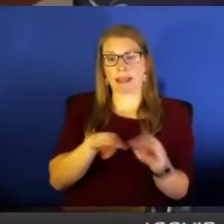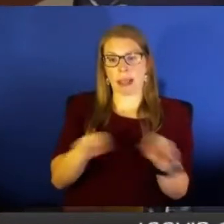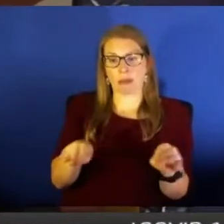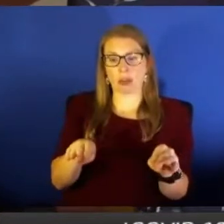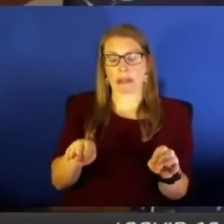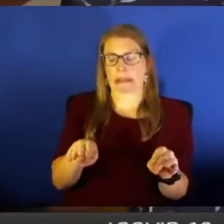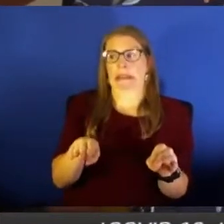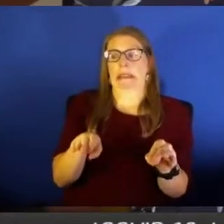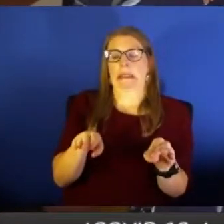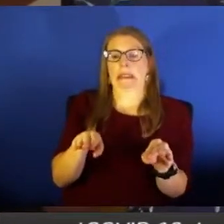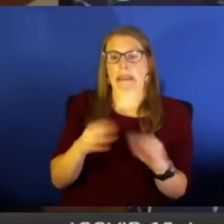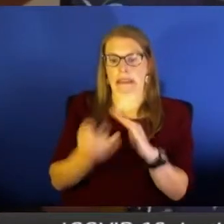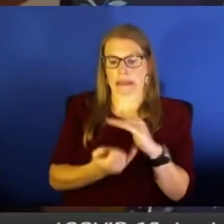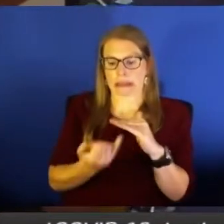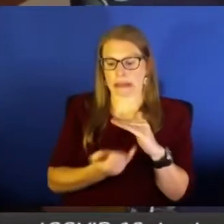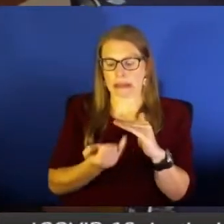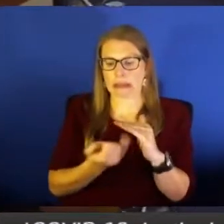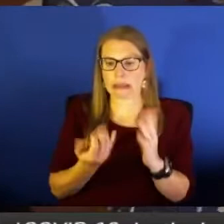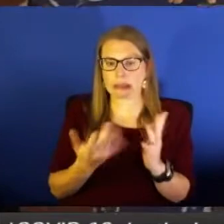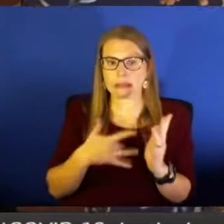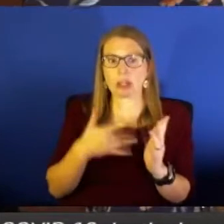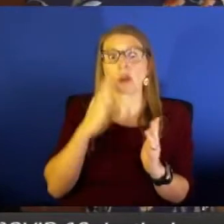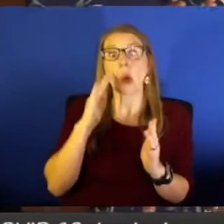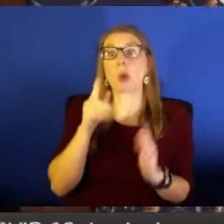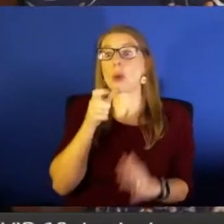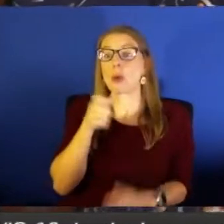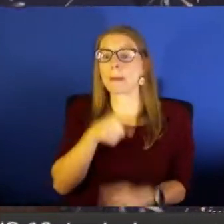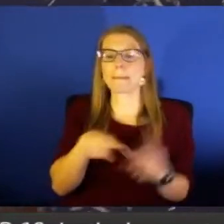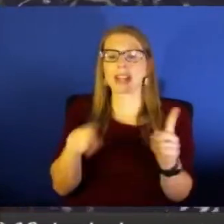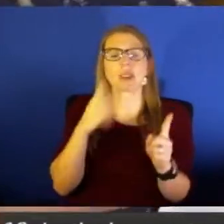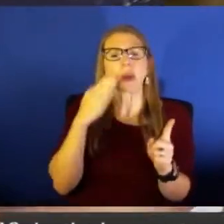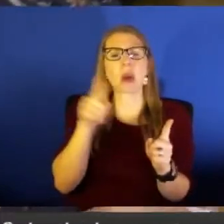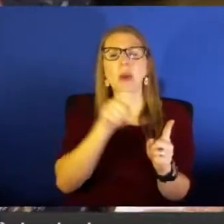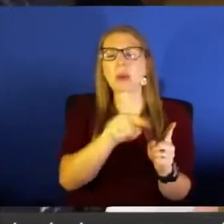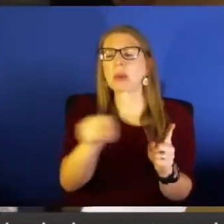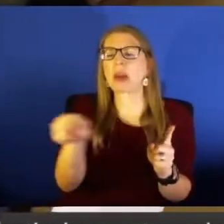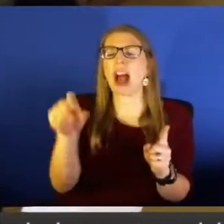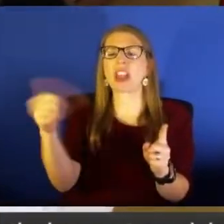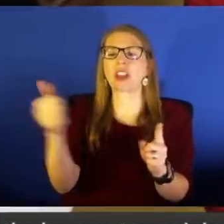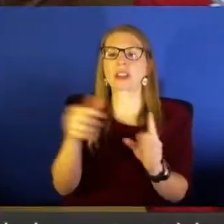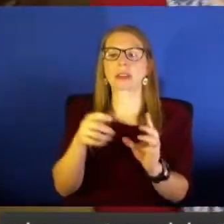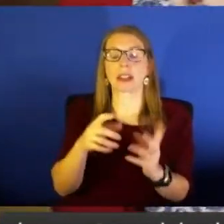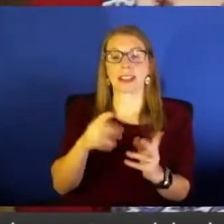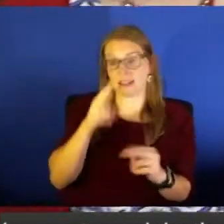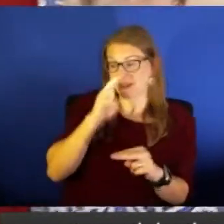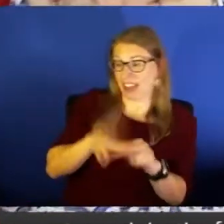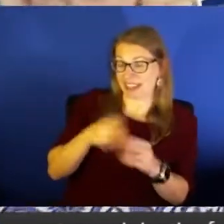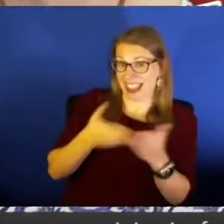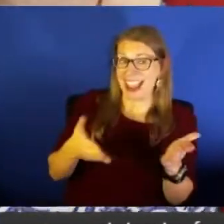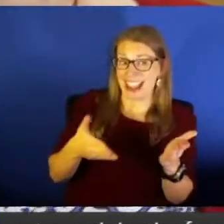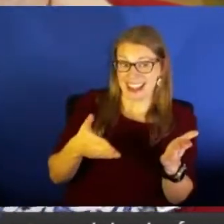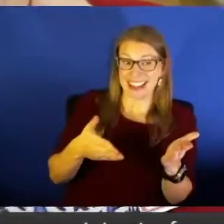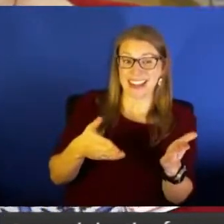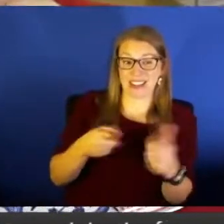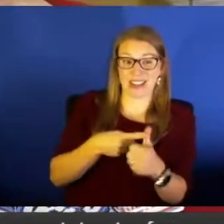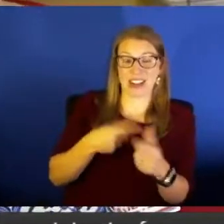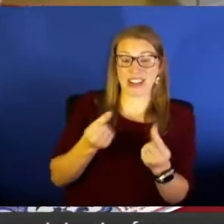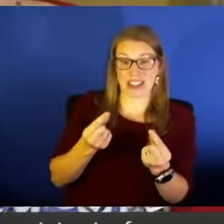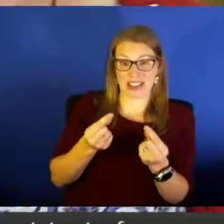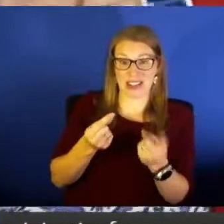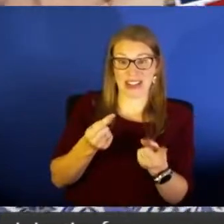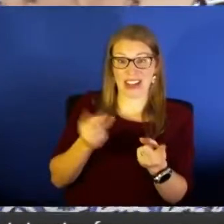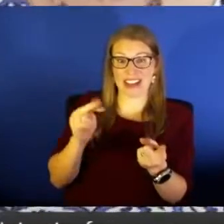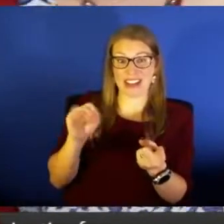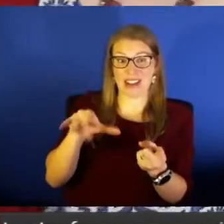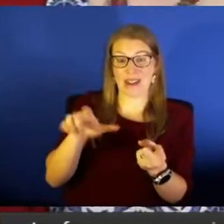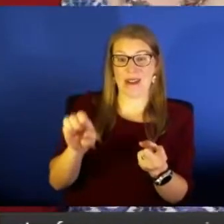so very isolated. Yeah. We know who you are, but no one else knows who you are. So that was the fun thing. One of the first things that we did, and Nicole, I'm going to point to you,